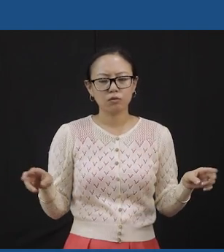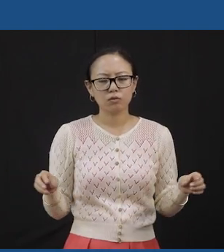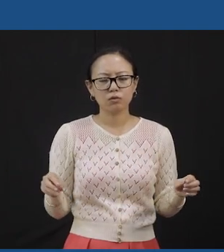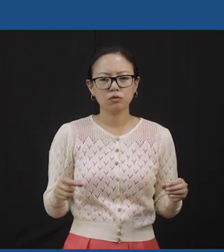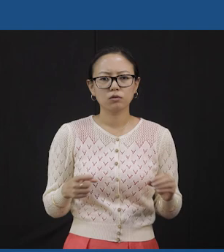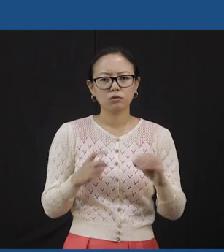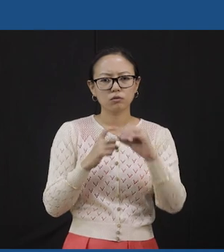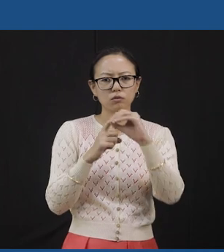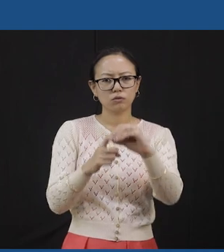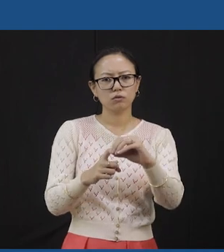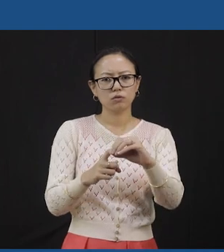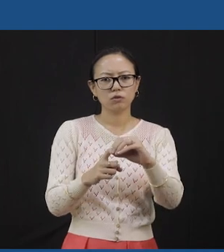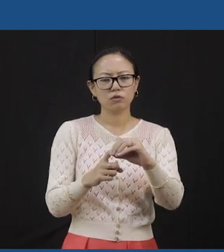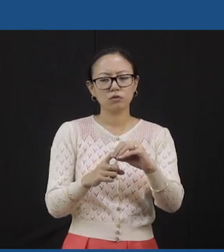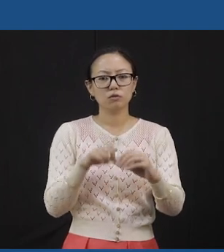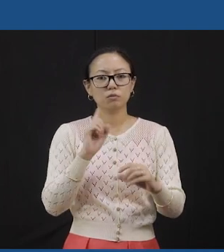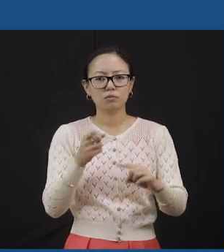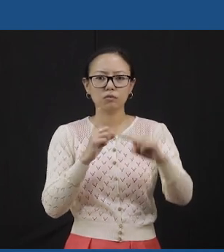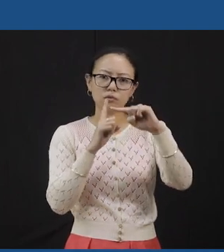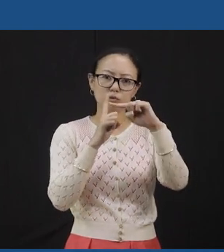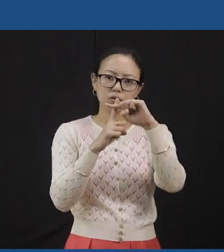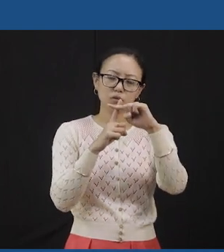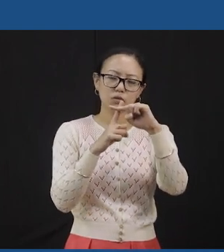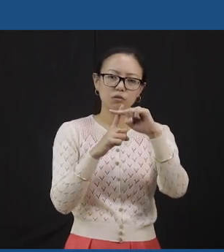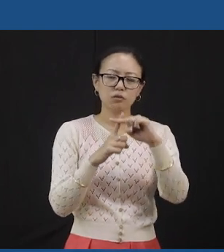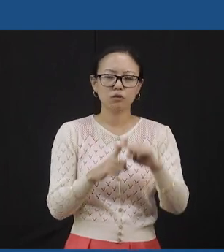regrouping and without regrouping.